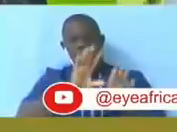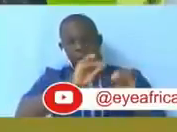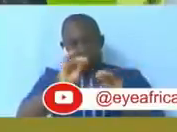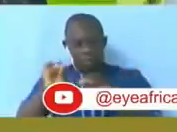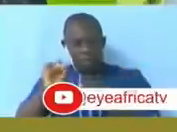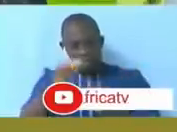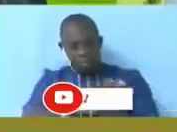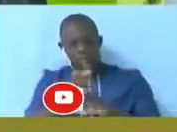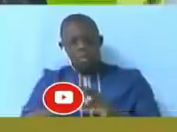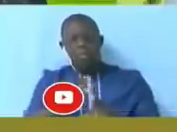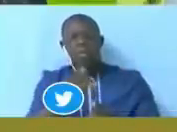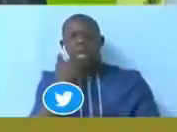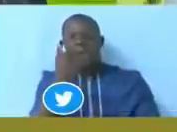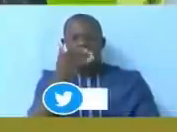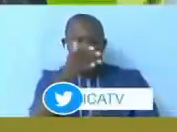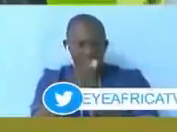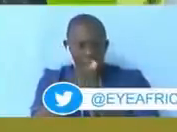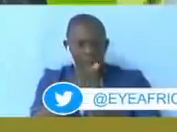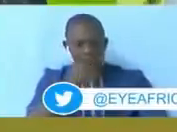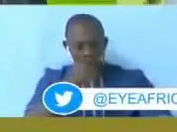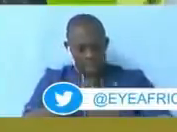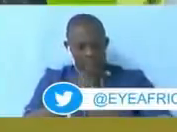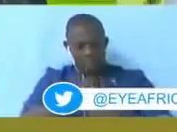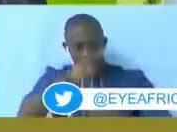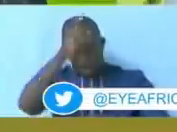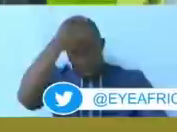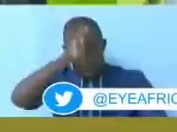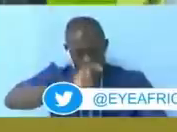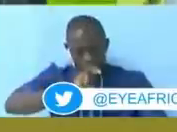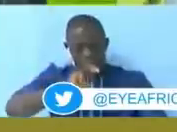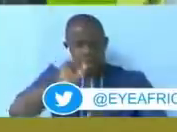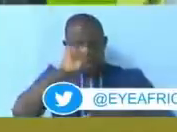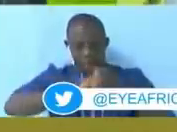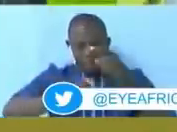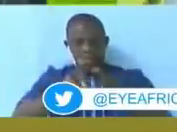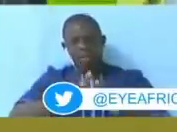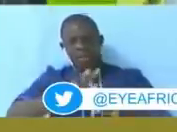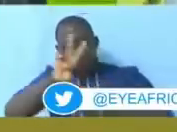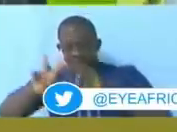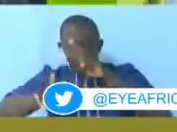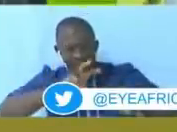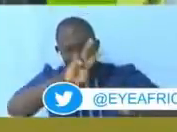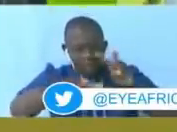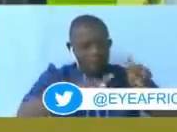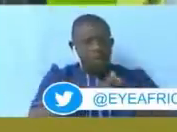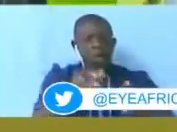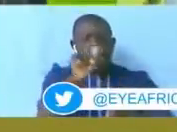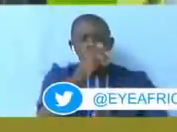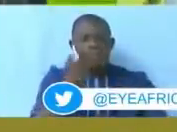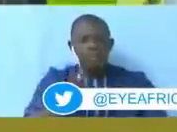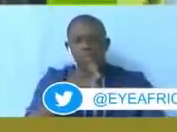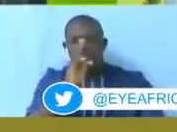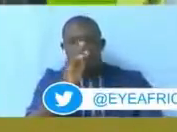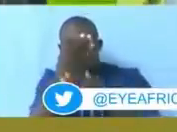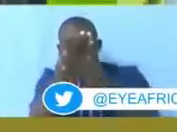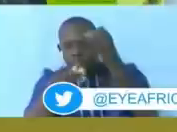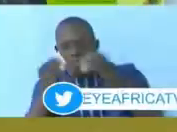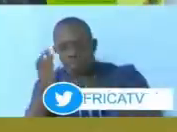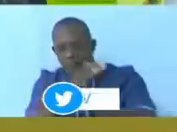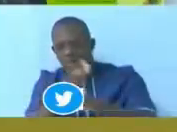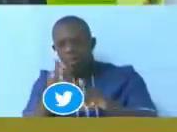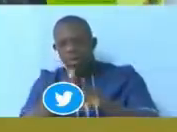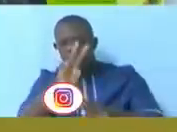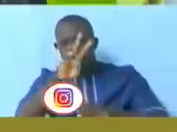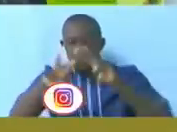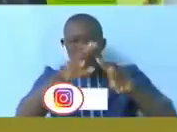him to assist the police, the Gambia police force, in tracking the culprits back again. Commissioner maybe Marlin do ko tamandri nyala police kunda to